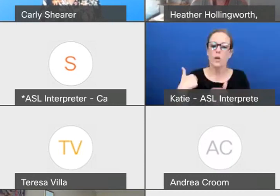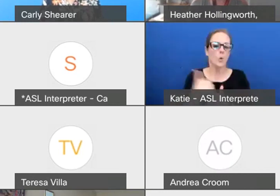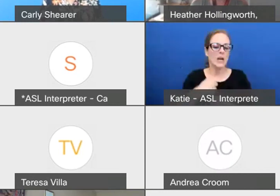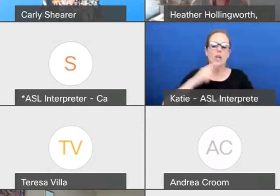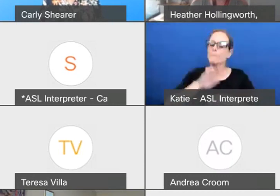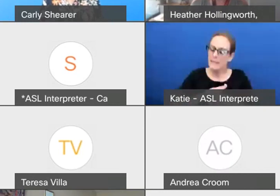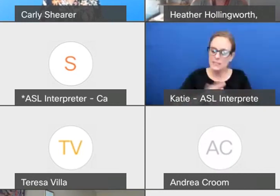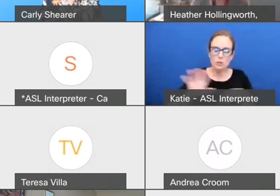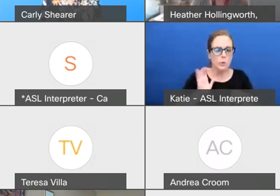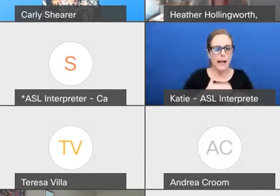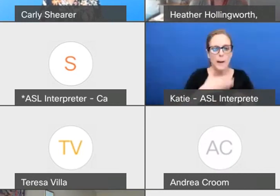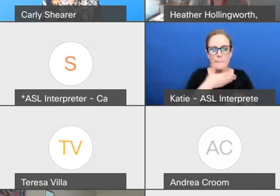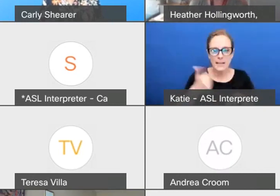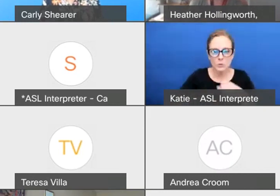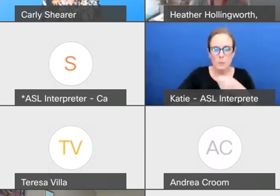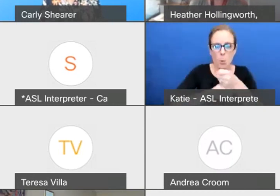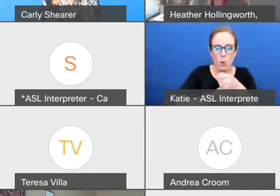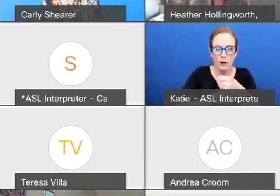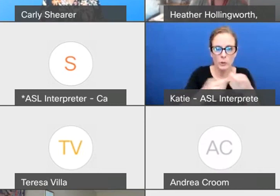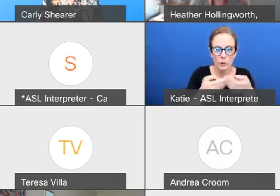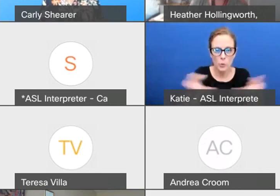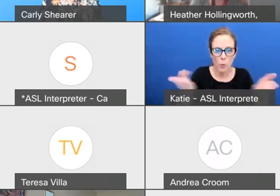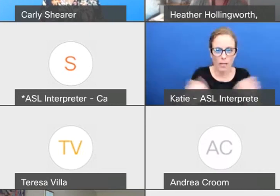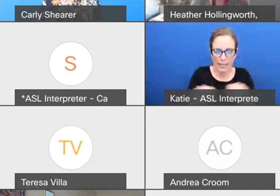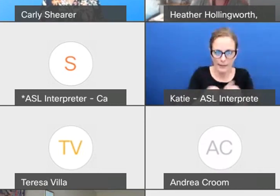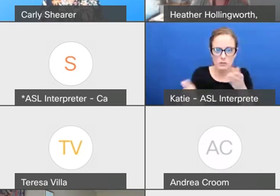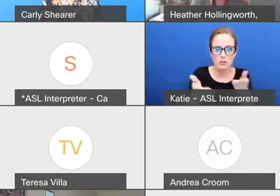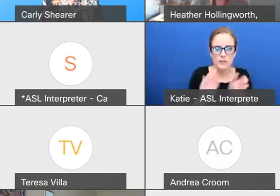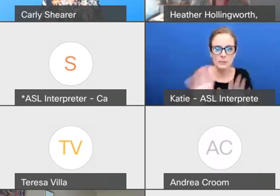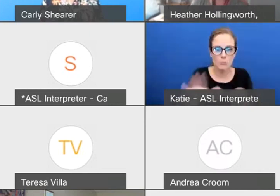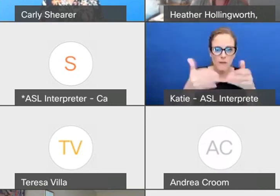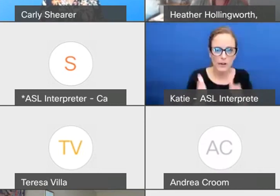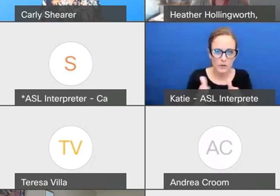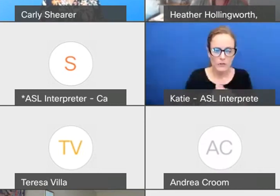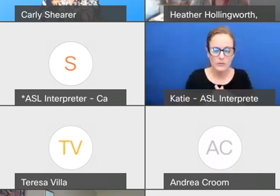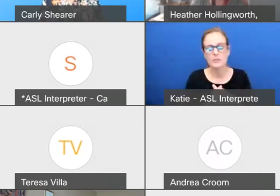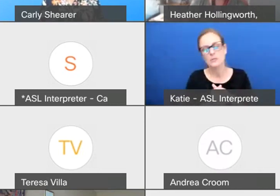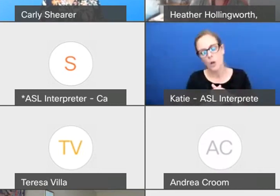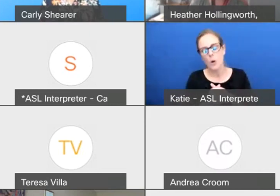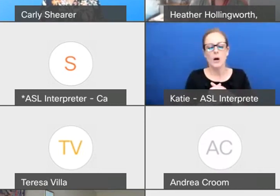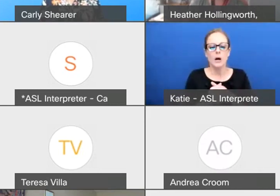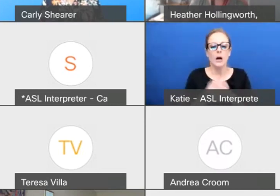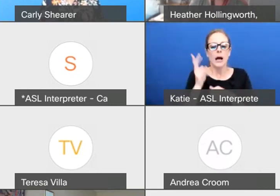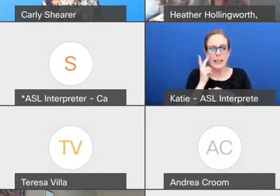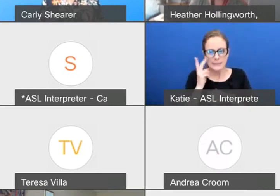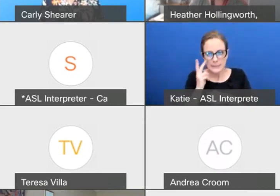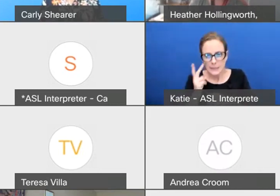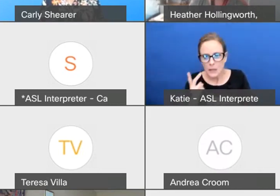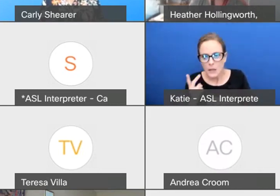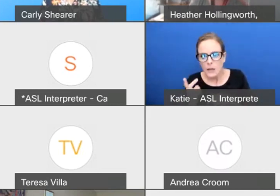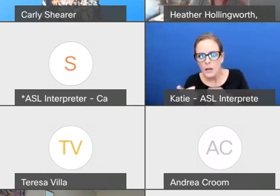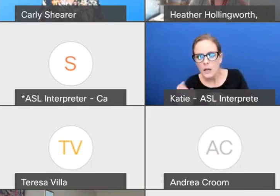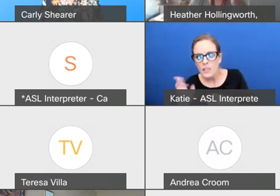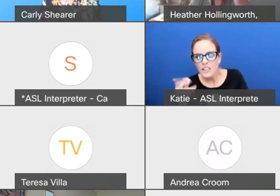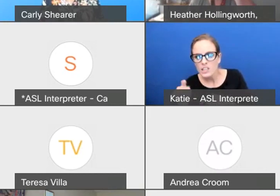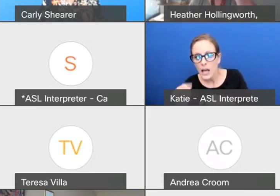our best to support you as service providers through these processes. And so let's see. So we submit validation stuff even